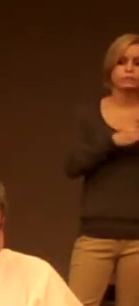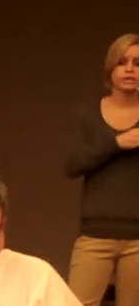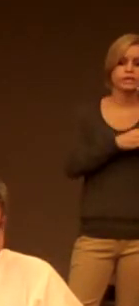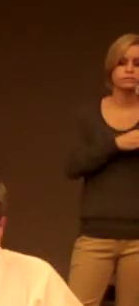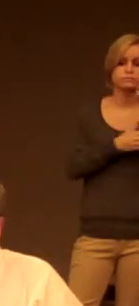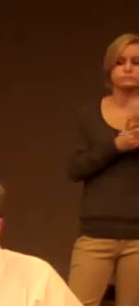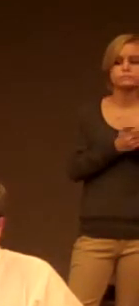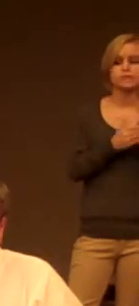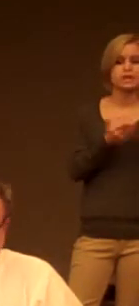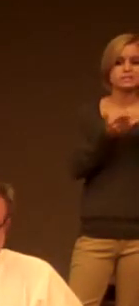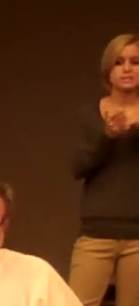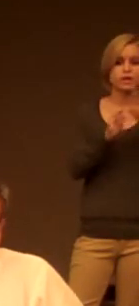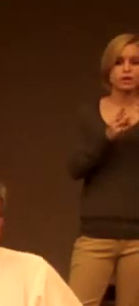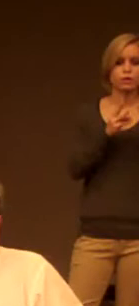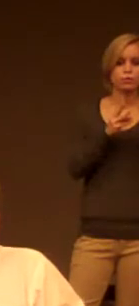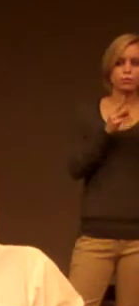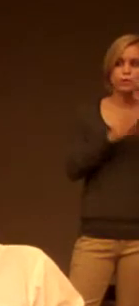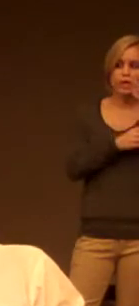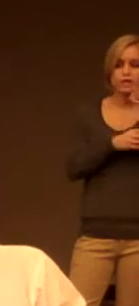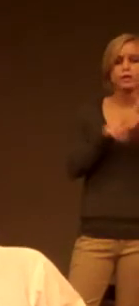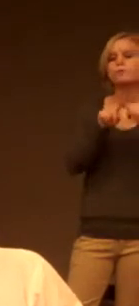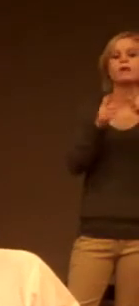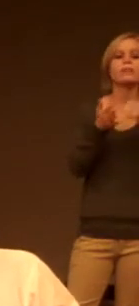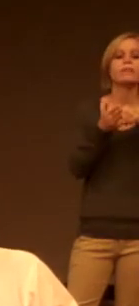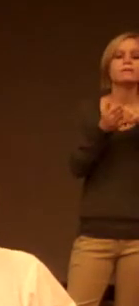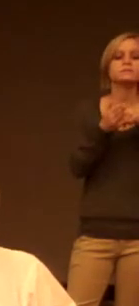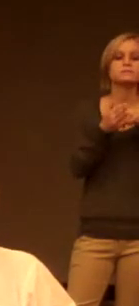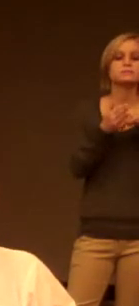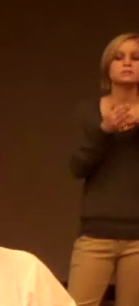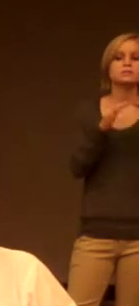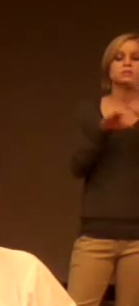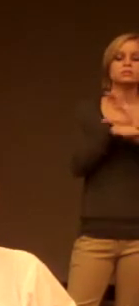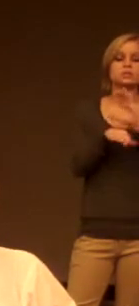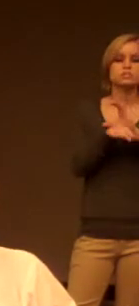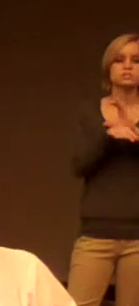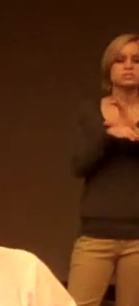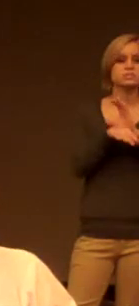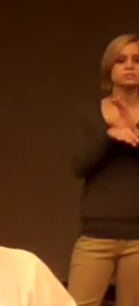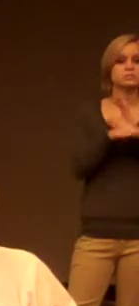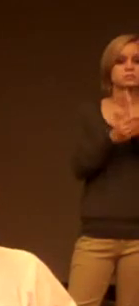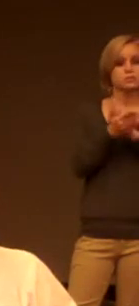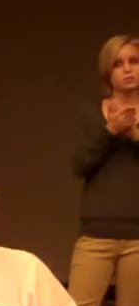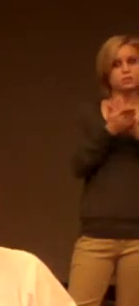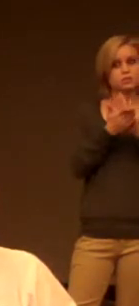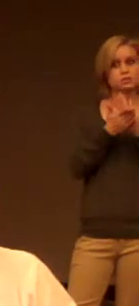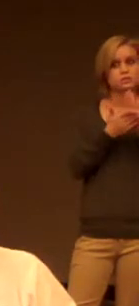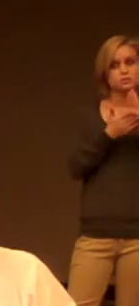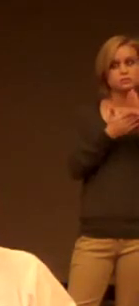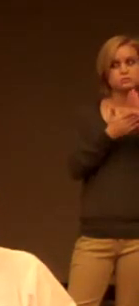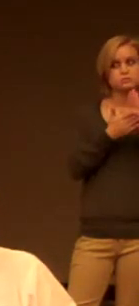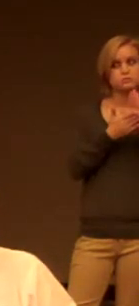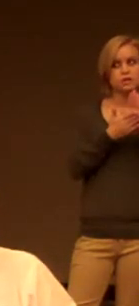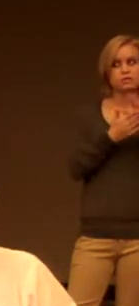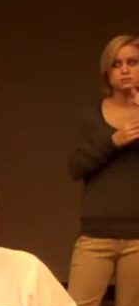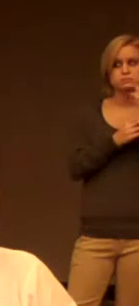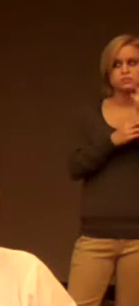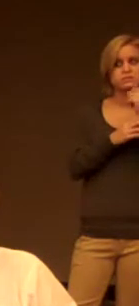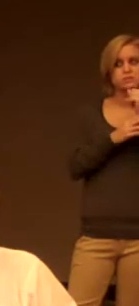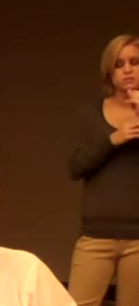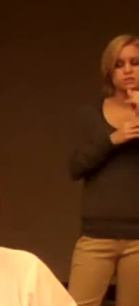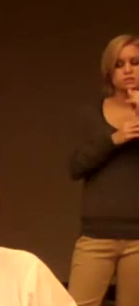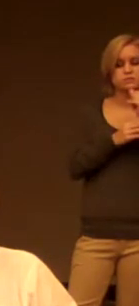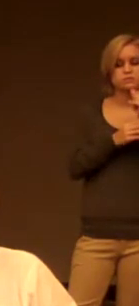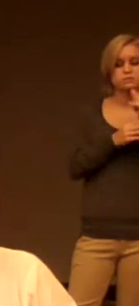Okay? But this church is unique from the perspective of, it doesn't really follow